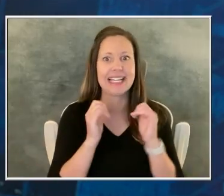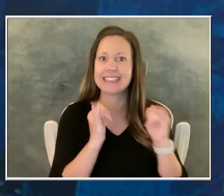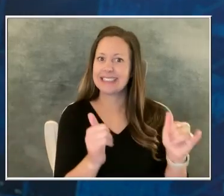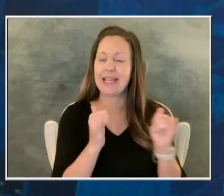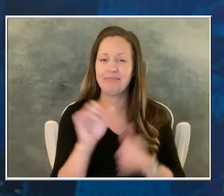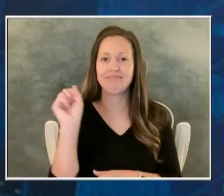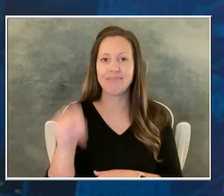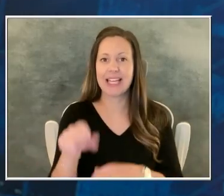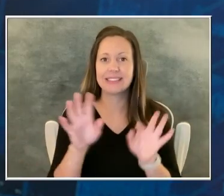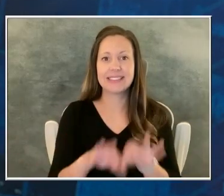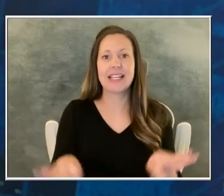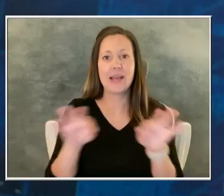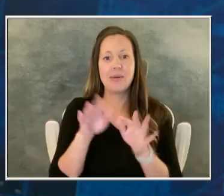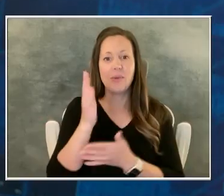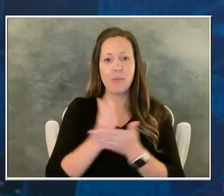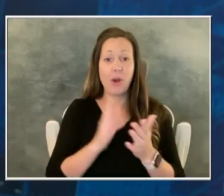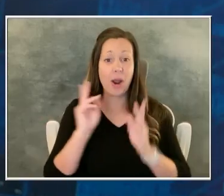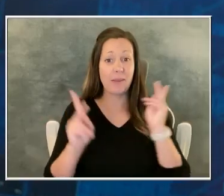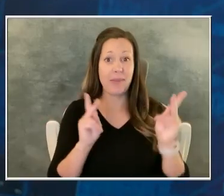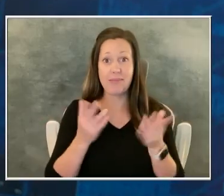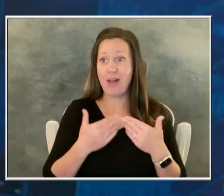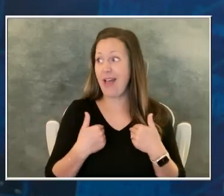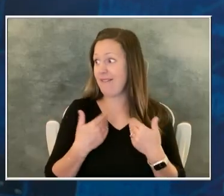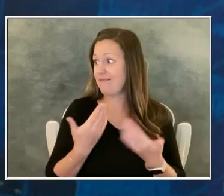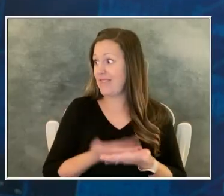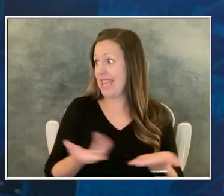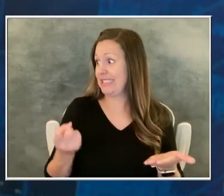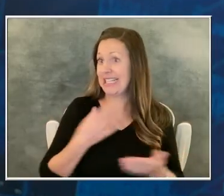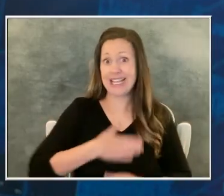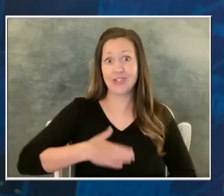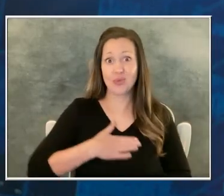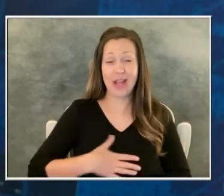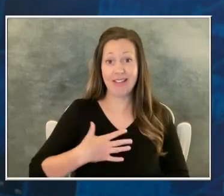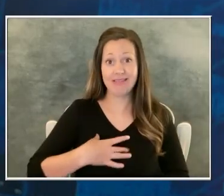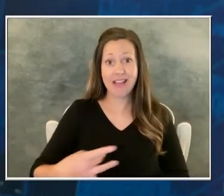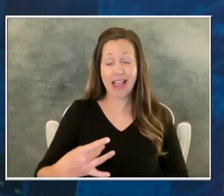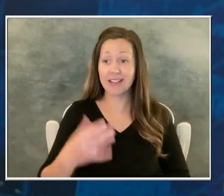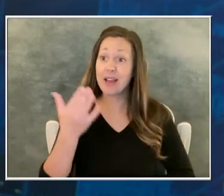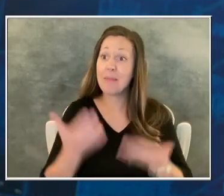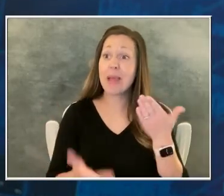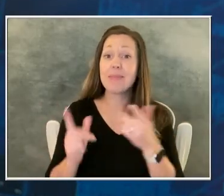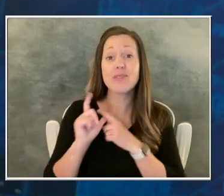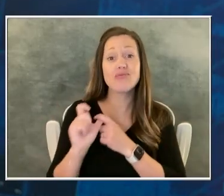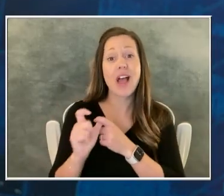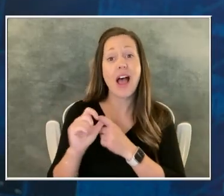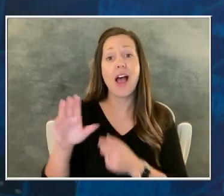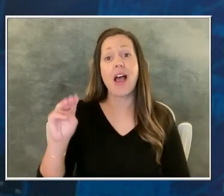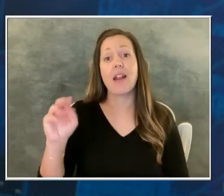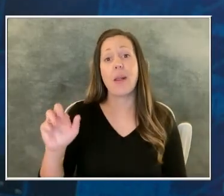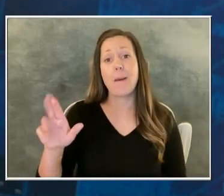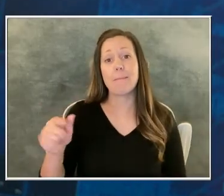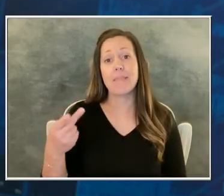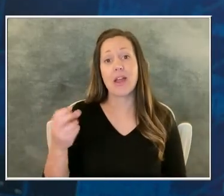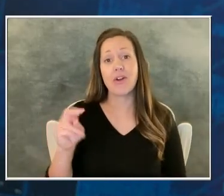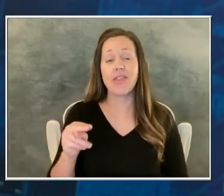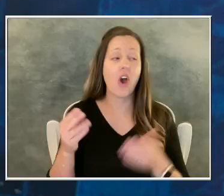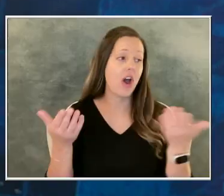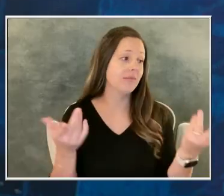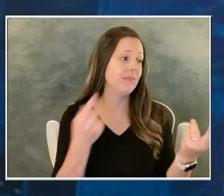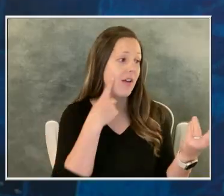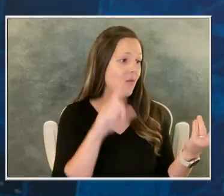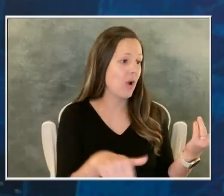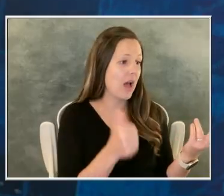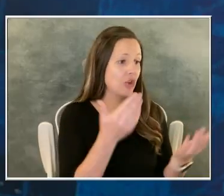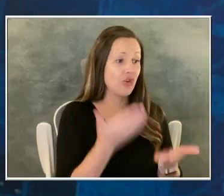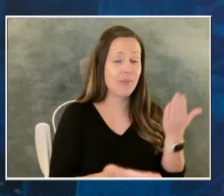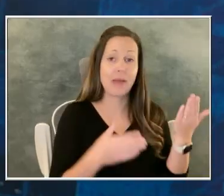people, they have certain things they like to be doing. For some people, it could be go running a marathon. For others, it could be just being able to, walk around